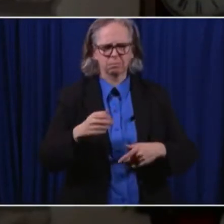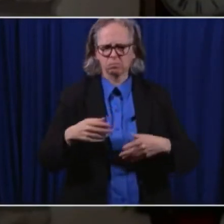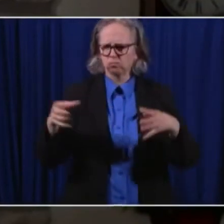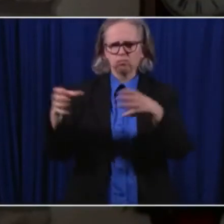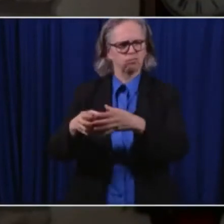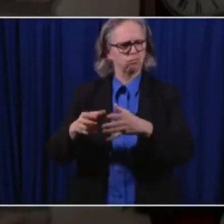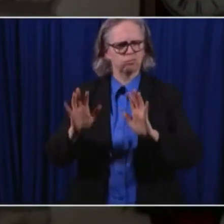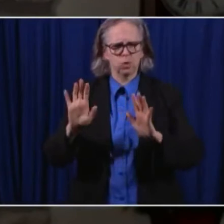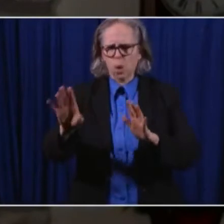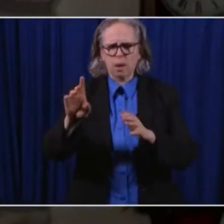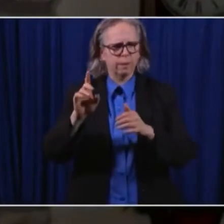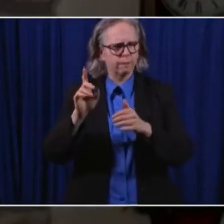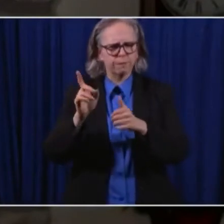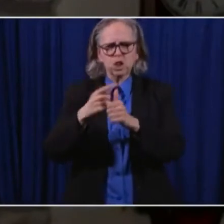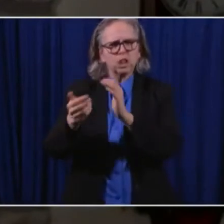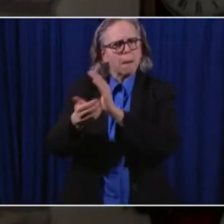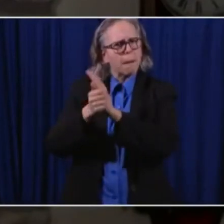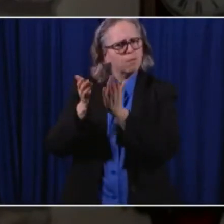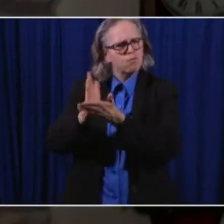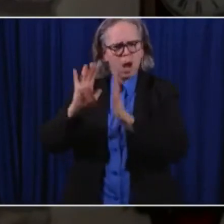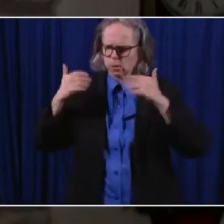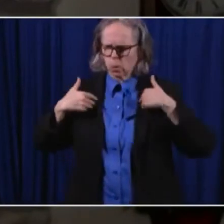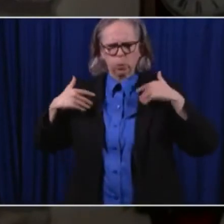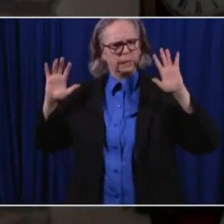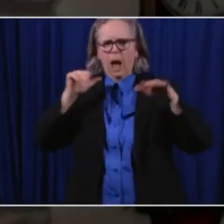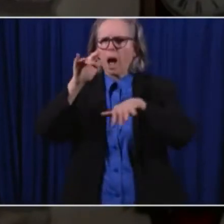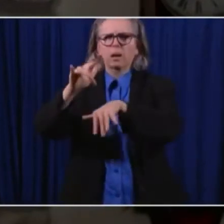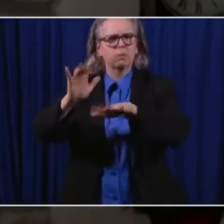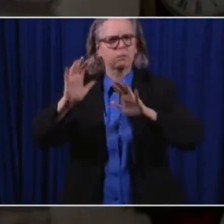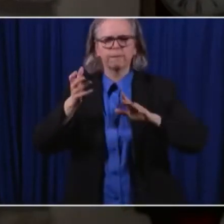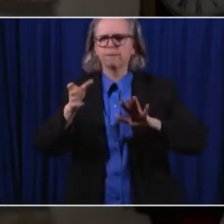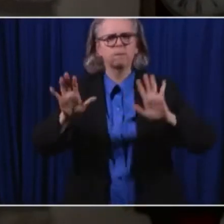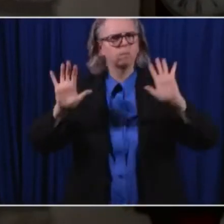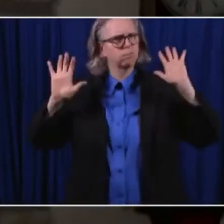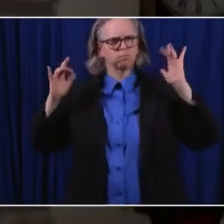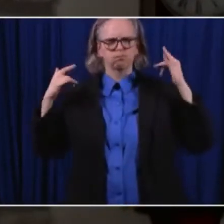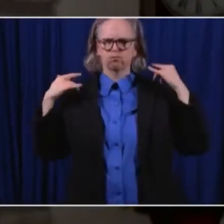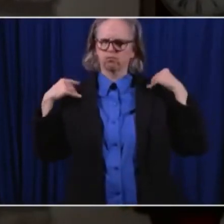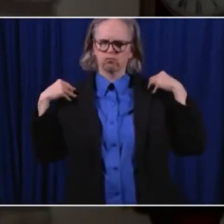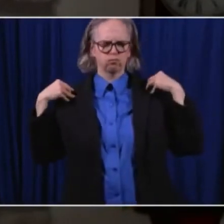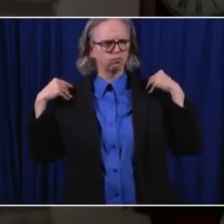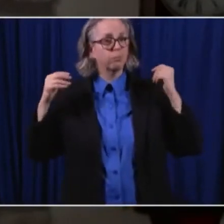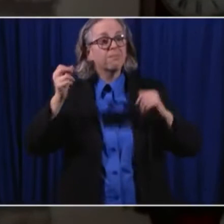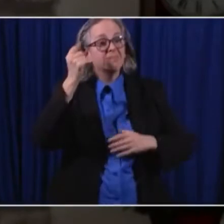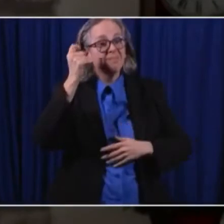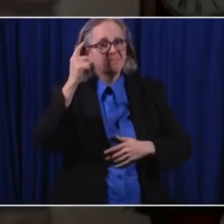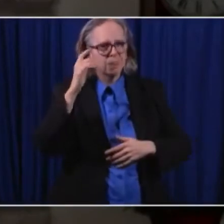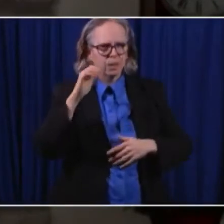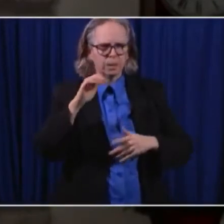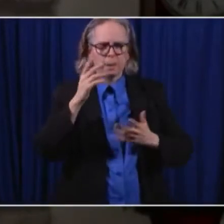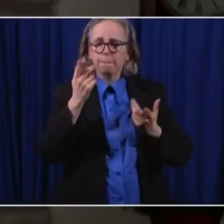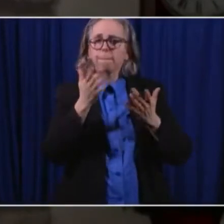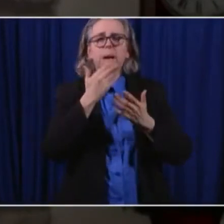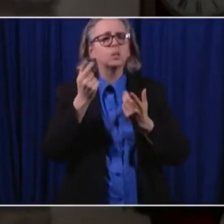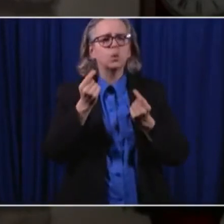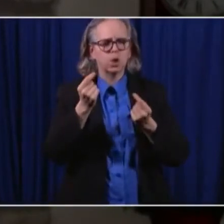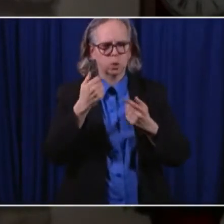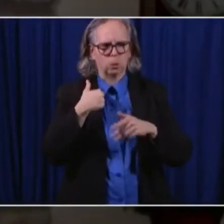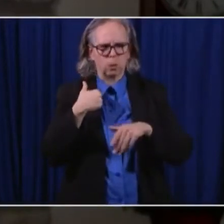way. The only restriction, if you can call it a restriction or caution, in regard